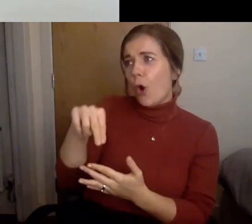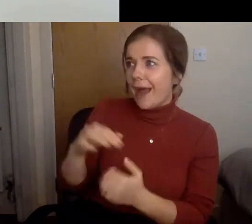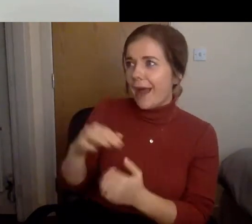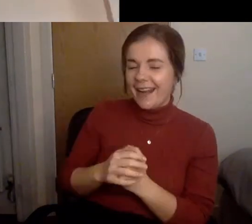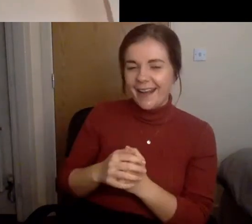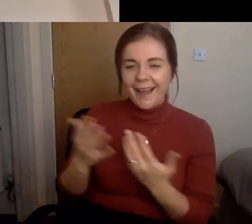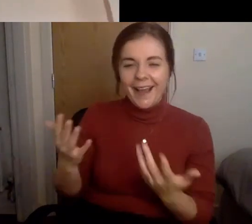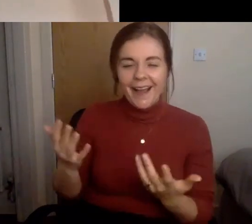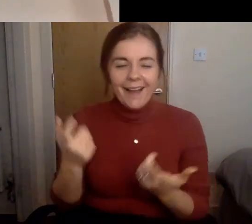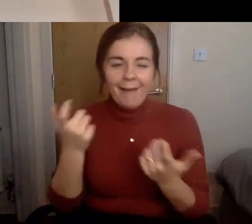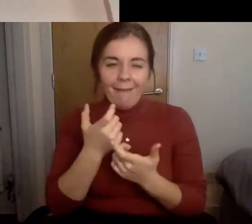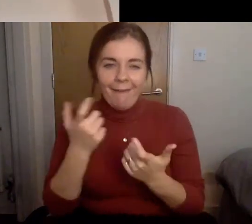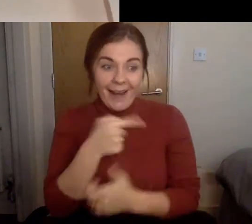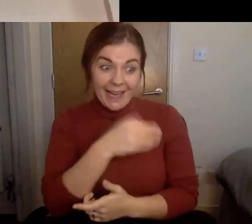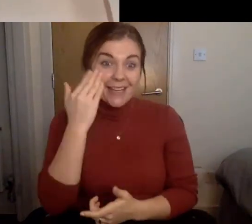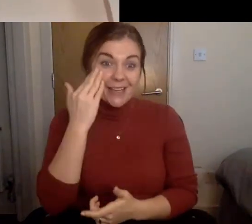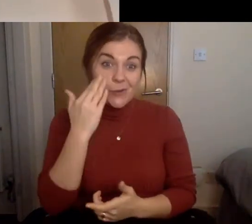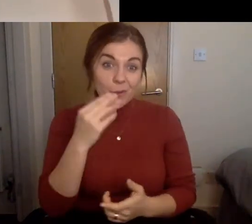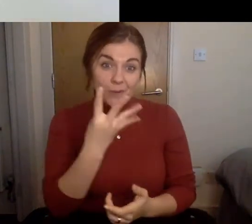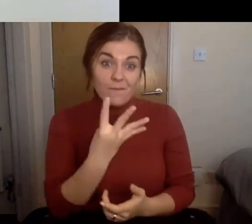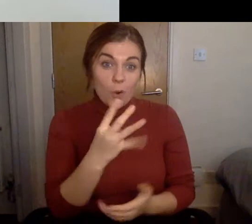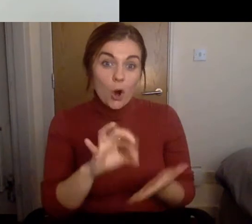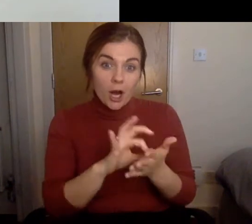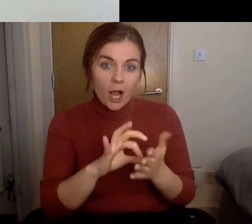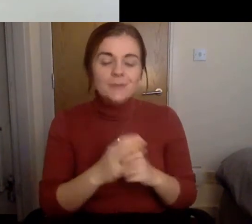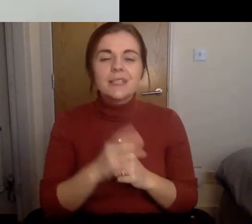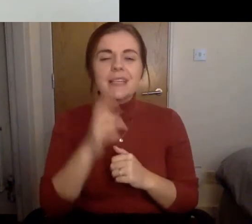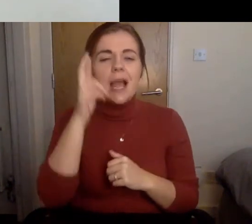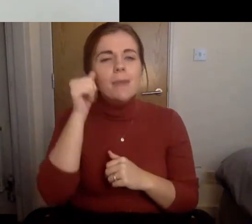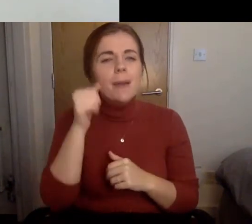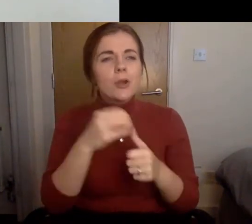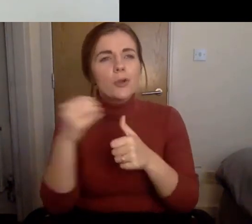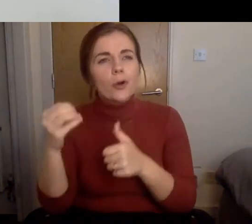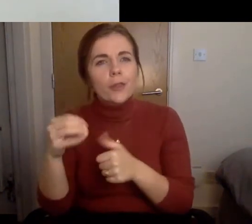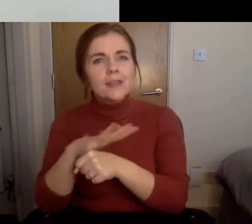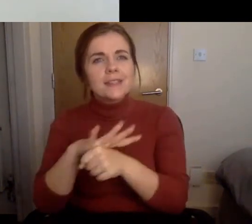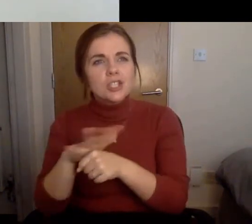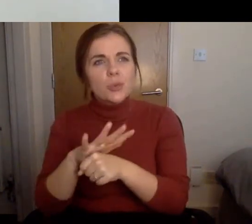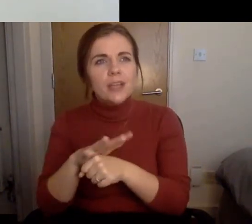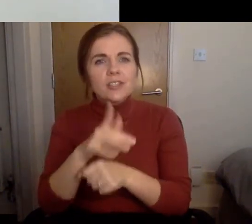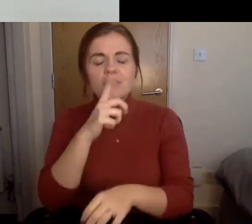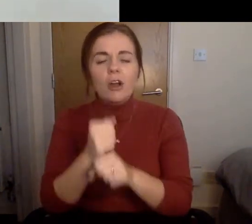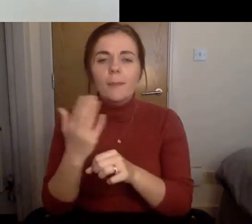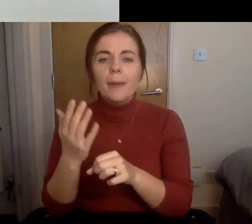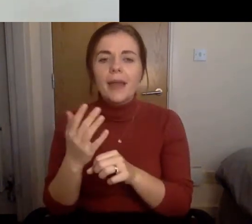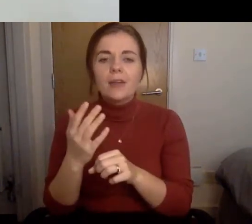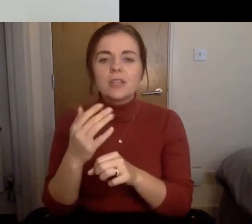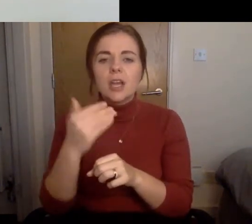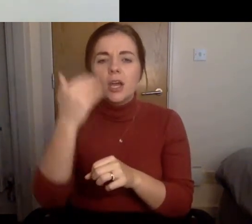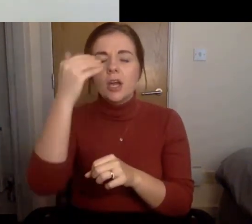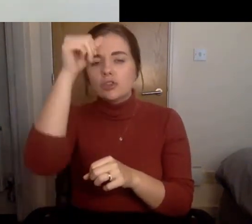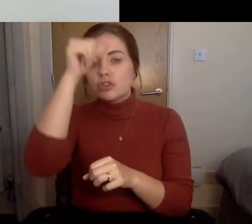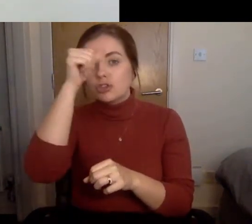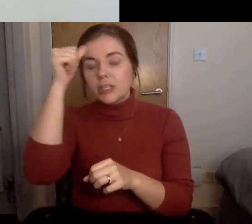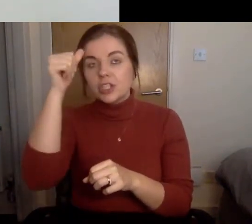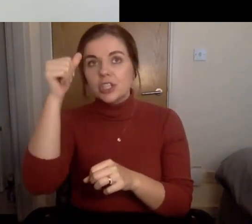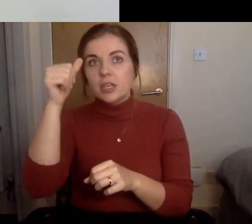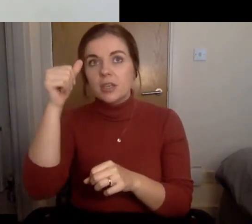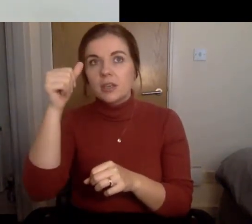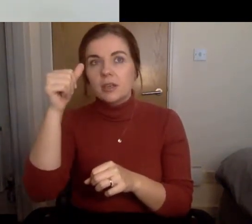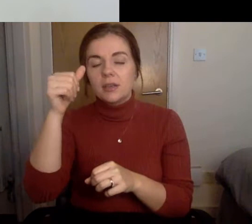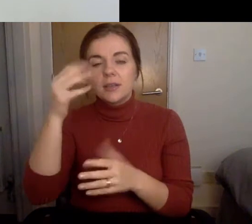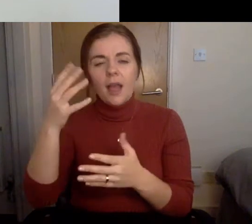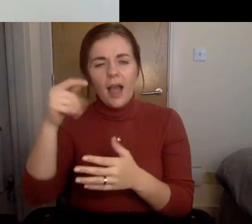remember another time being in, and you talked about Christian denominations. I remember being in a school, an extremely diverse school. I think at the